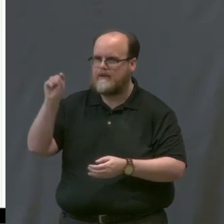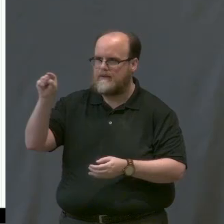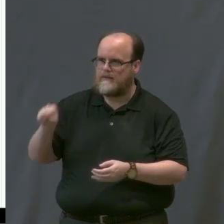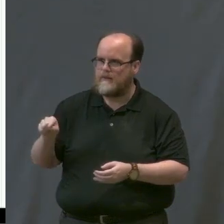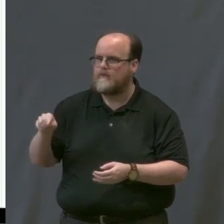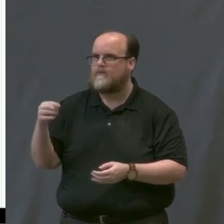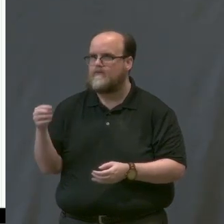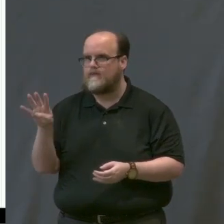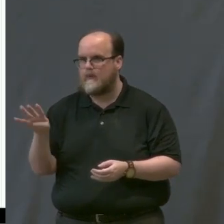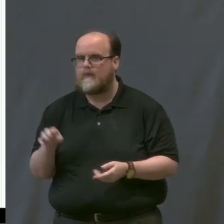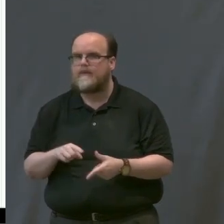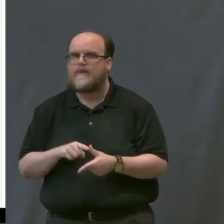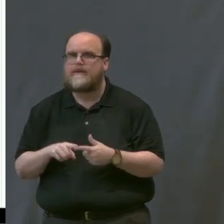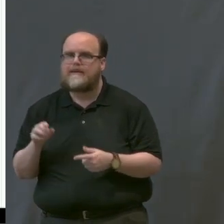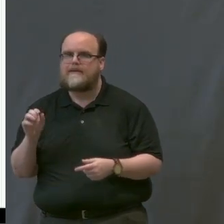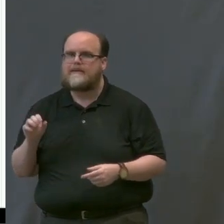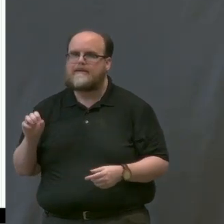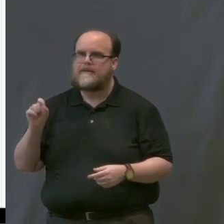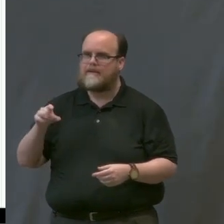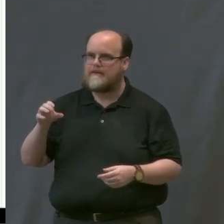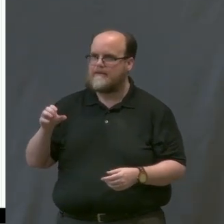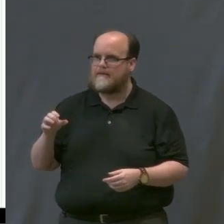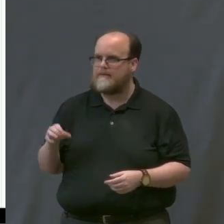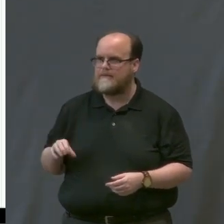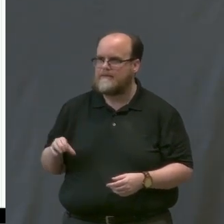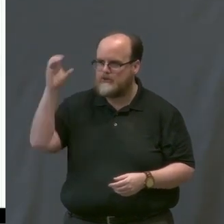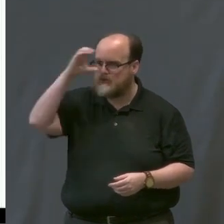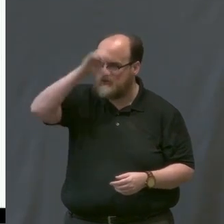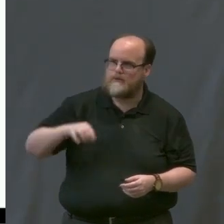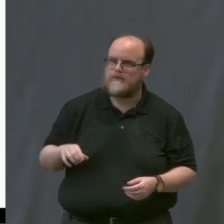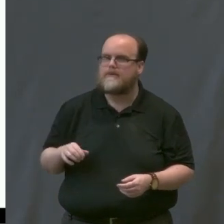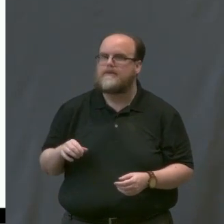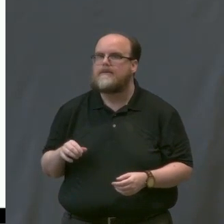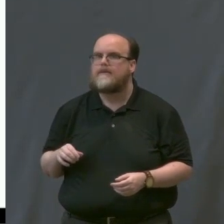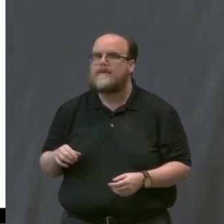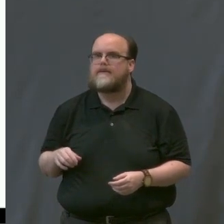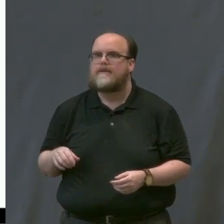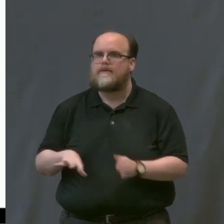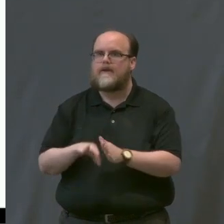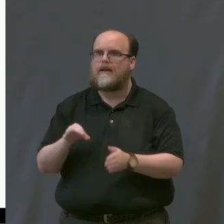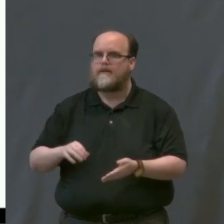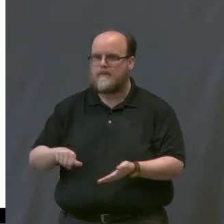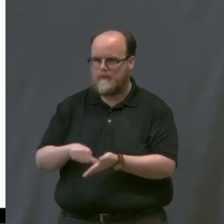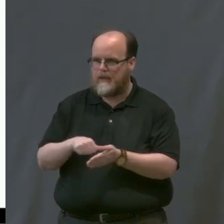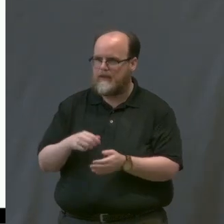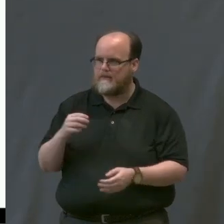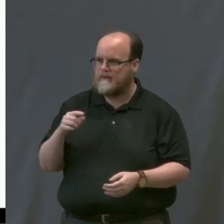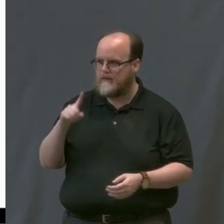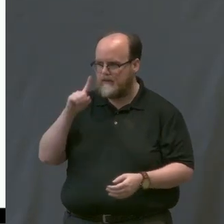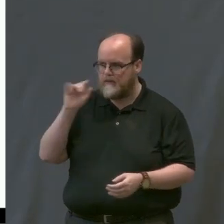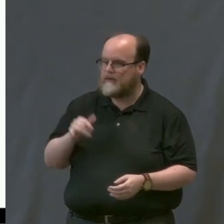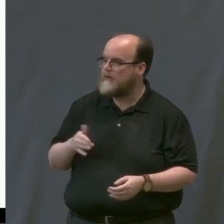Then click your little magnifying glass to do a search. When you do, you'll come to a page that looks like this. This is